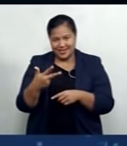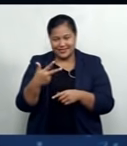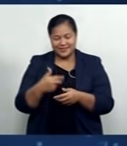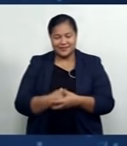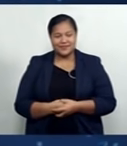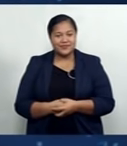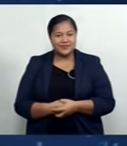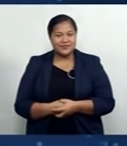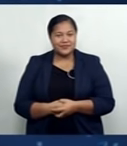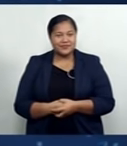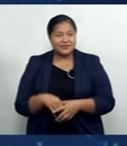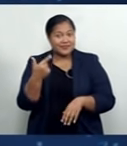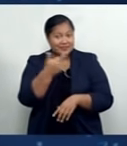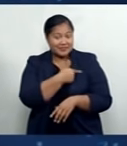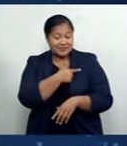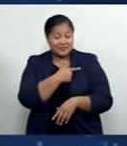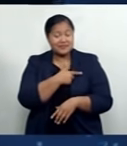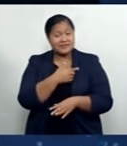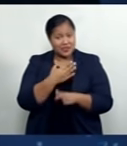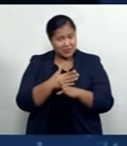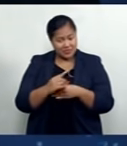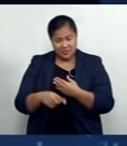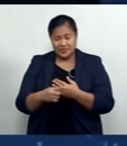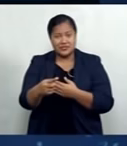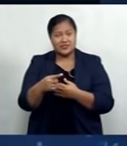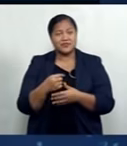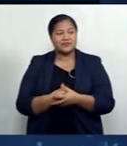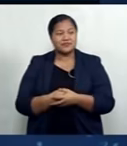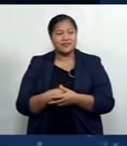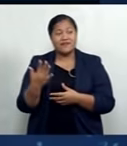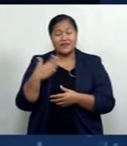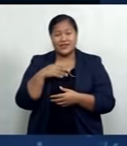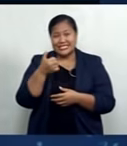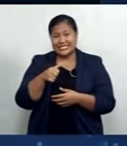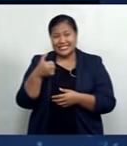508. The vaccination campaign also continues.